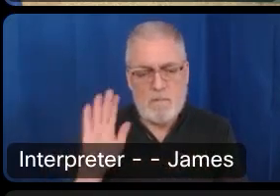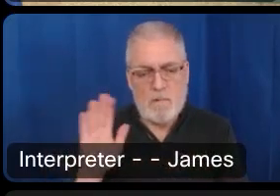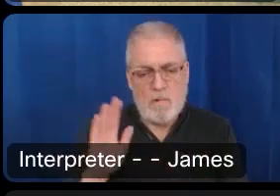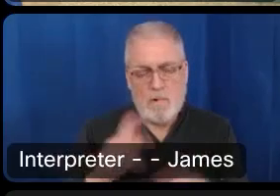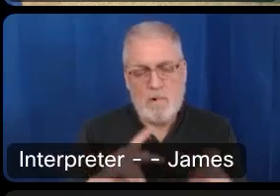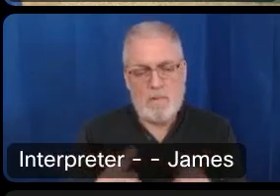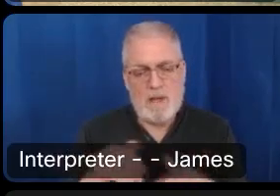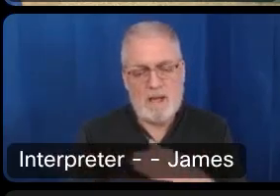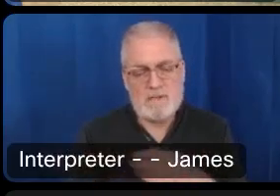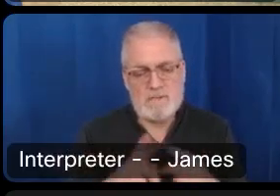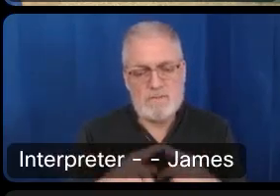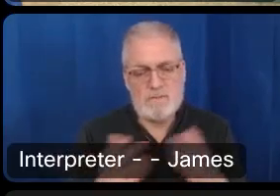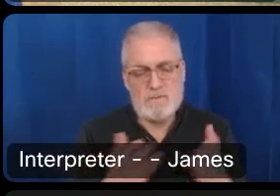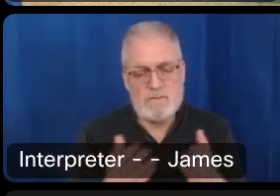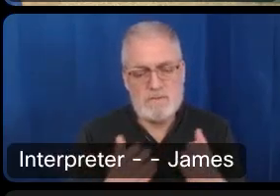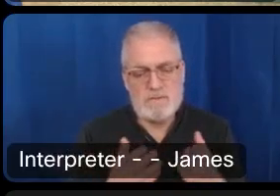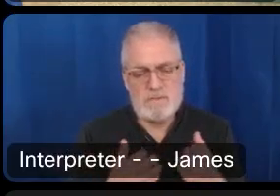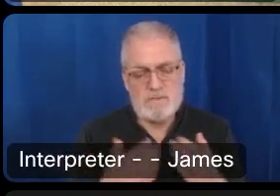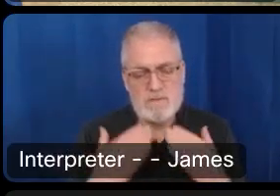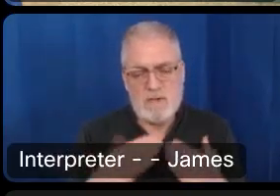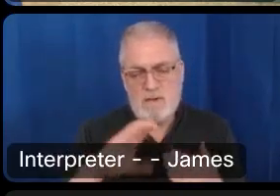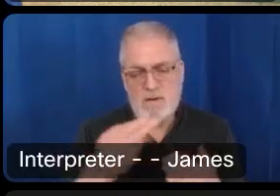I fully agree.